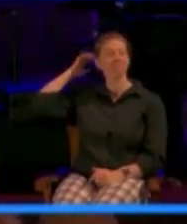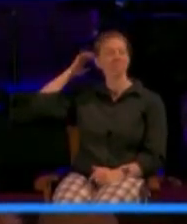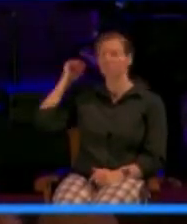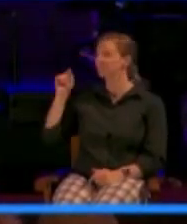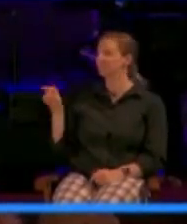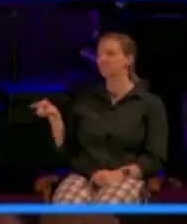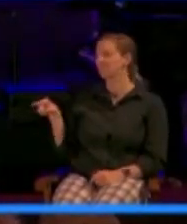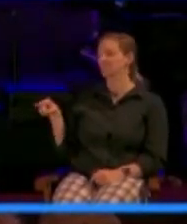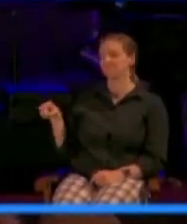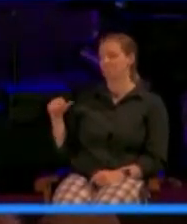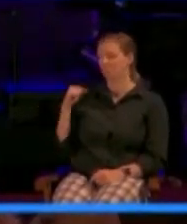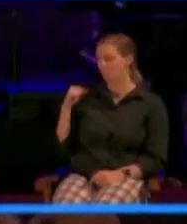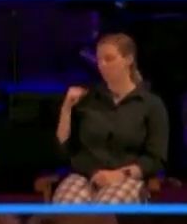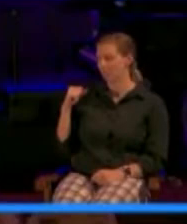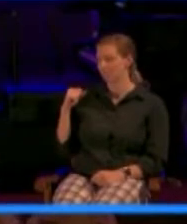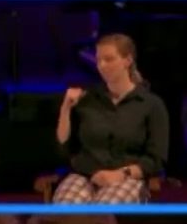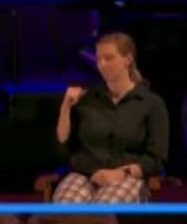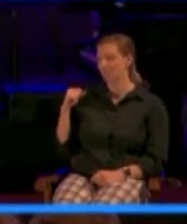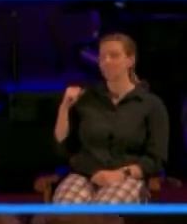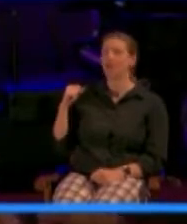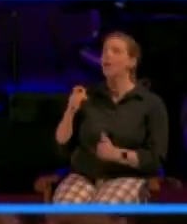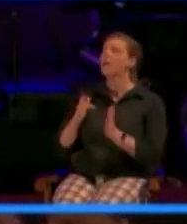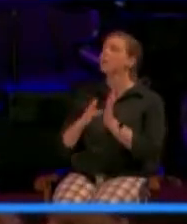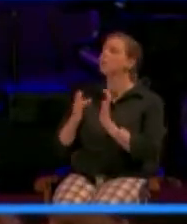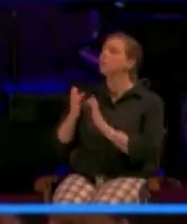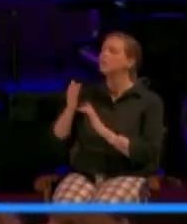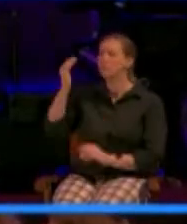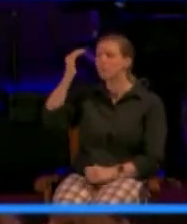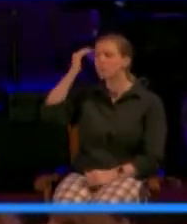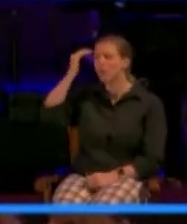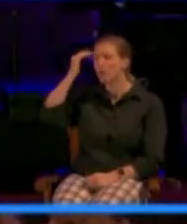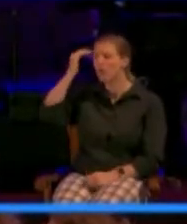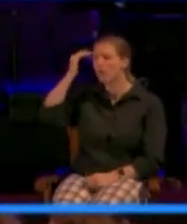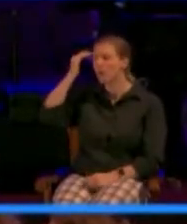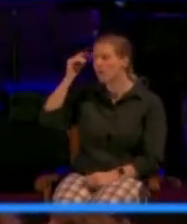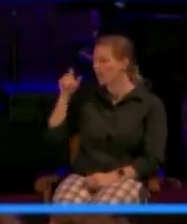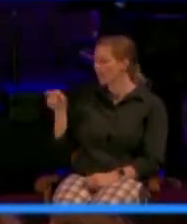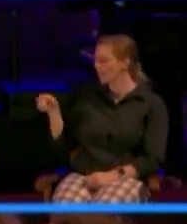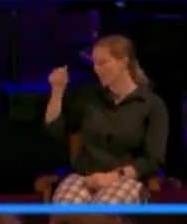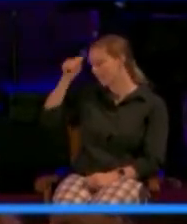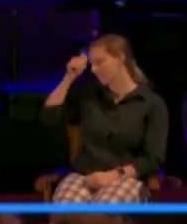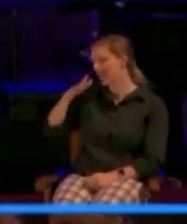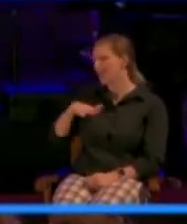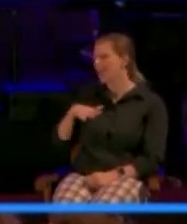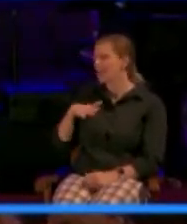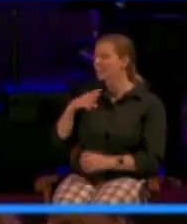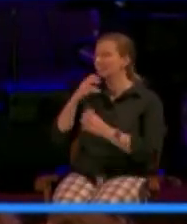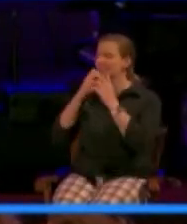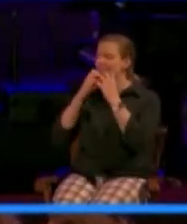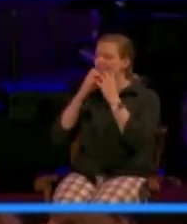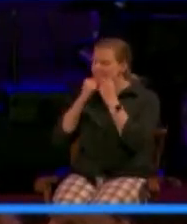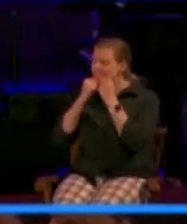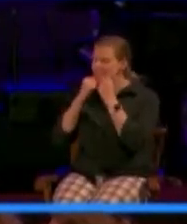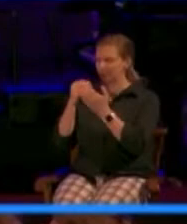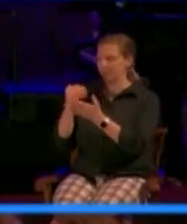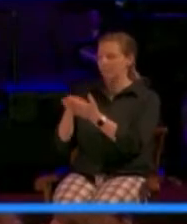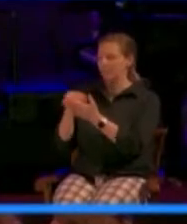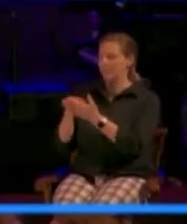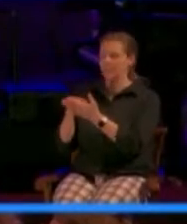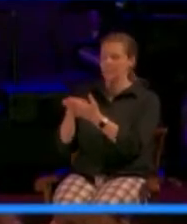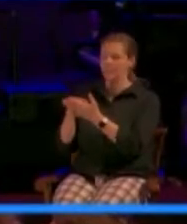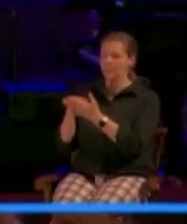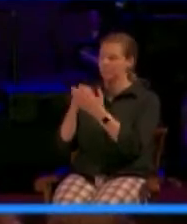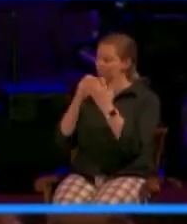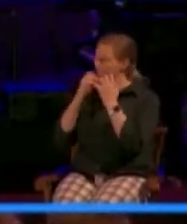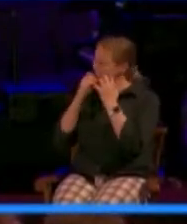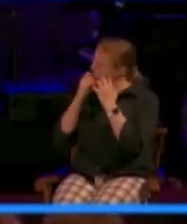You know what his God is? You're going to be tempted to say his money, and it is in a manner of speaking. But I believe this, having dealt with a lot of